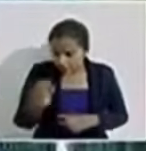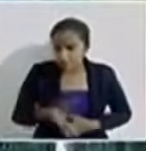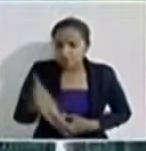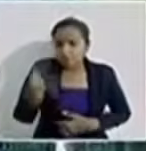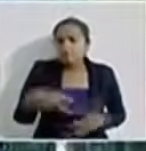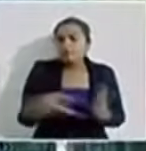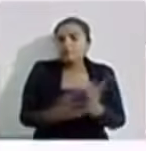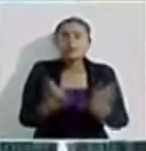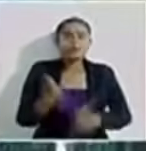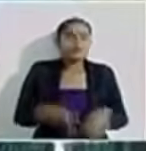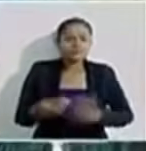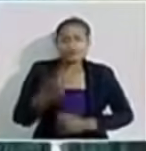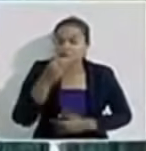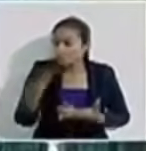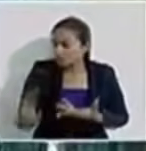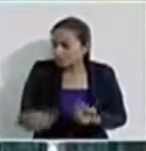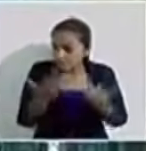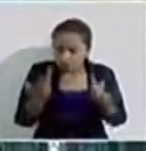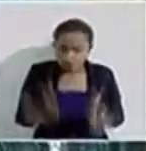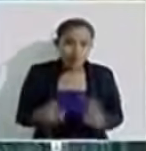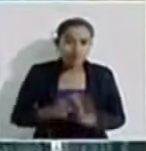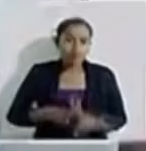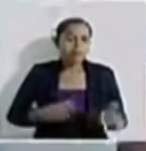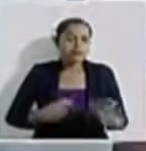traders are helpless.